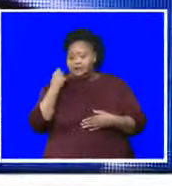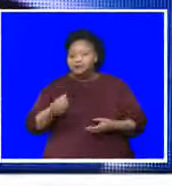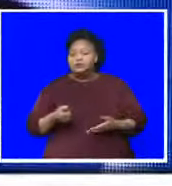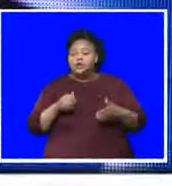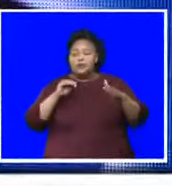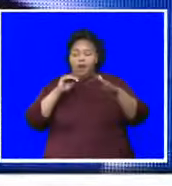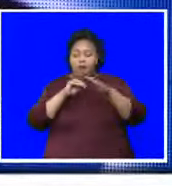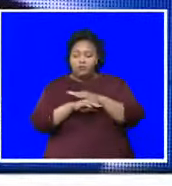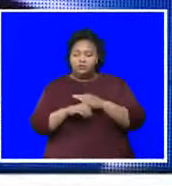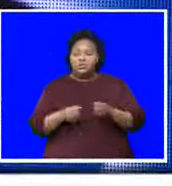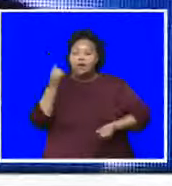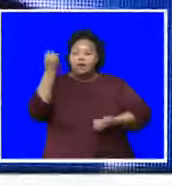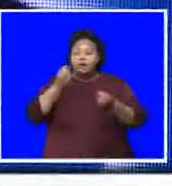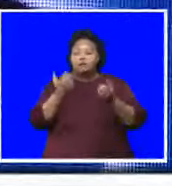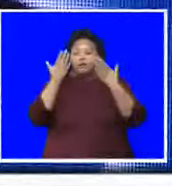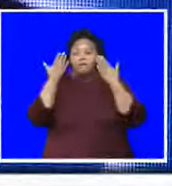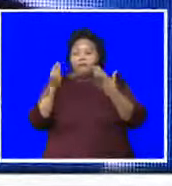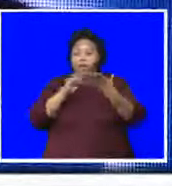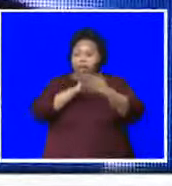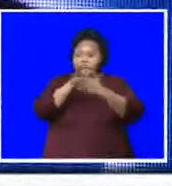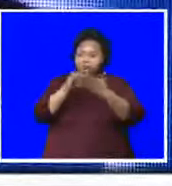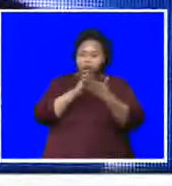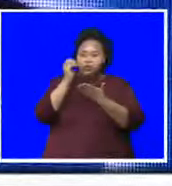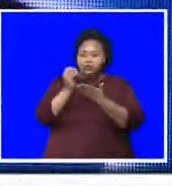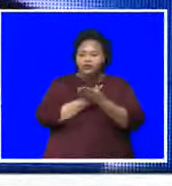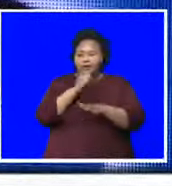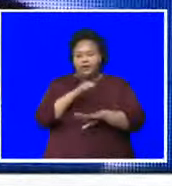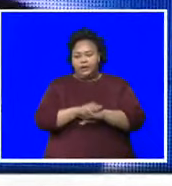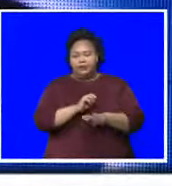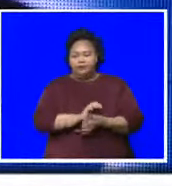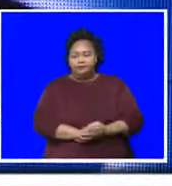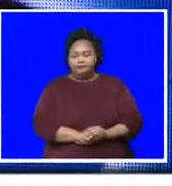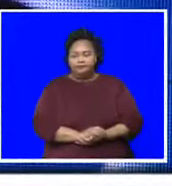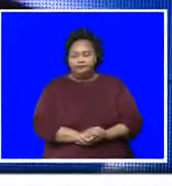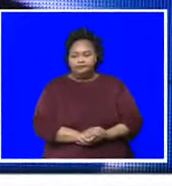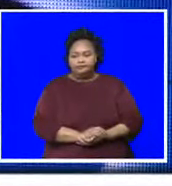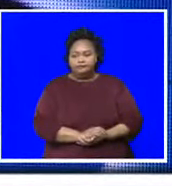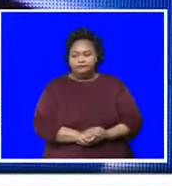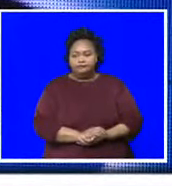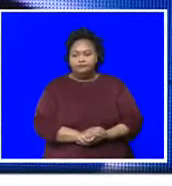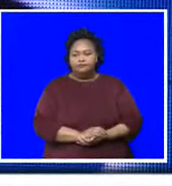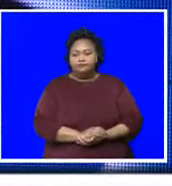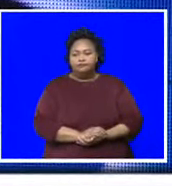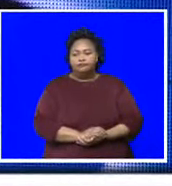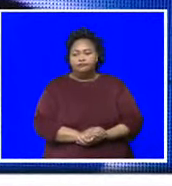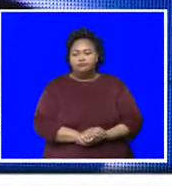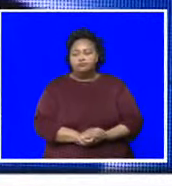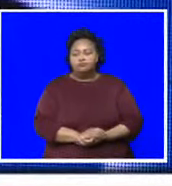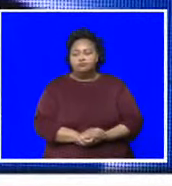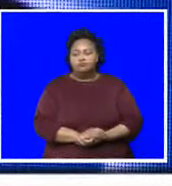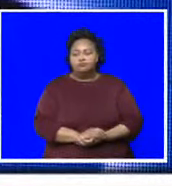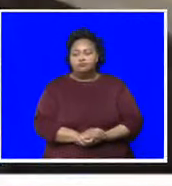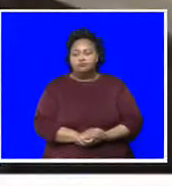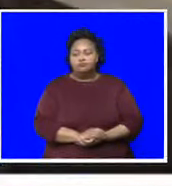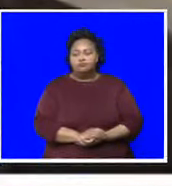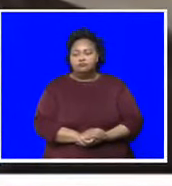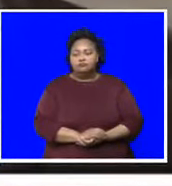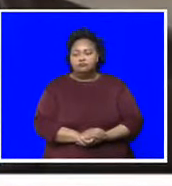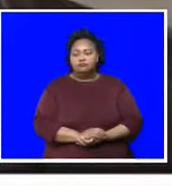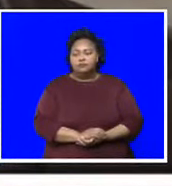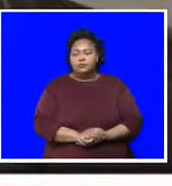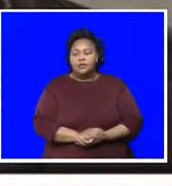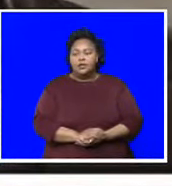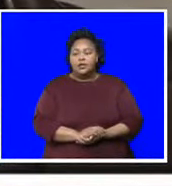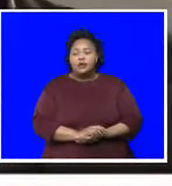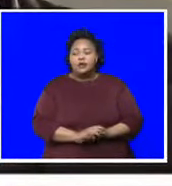delivered at a stipulated address by EPTC's Putuma Courier Services.